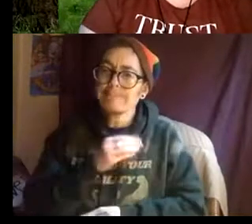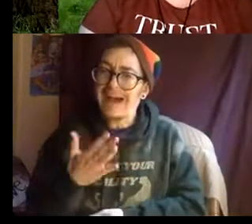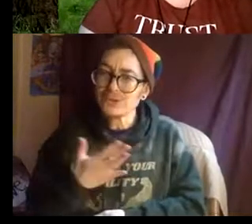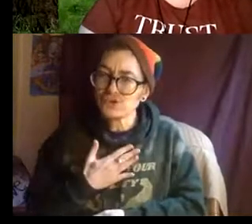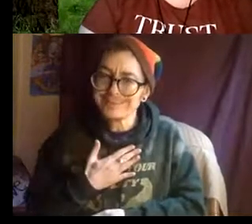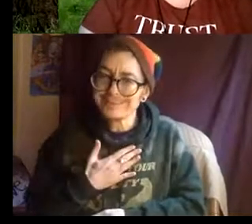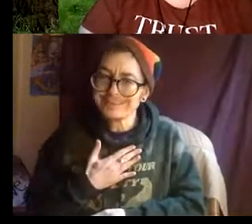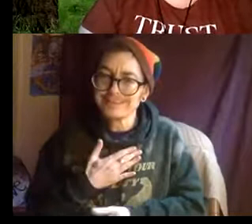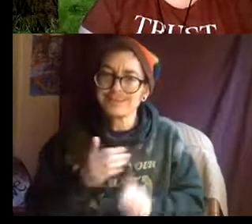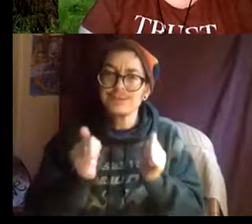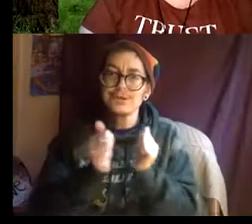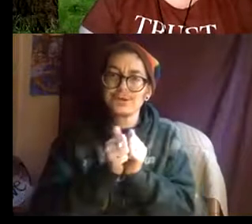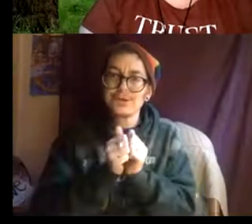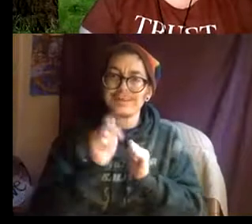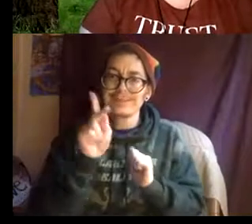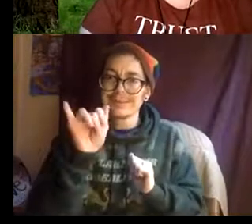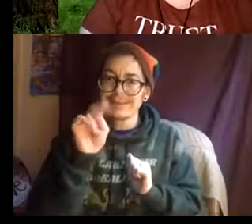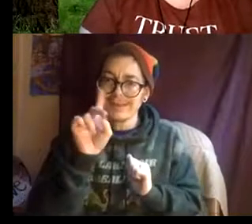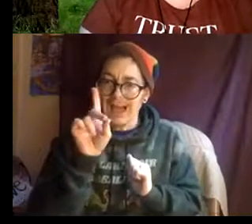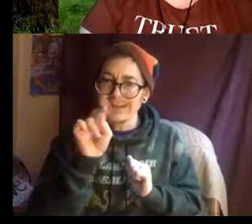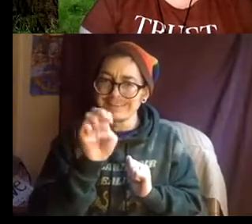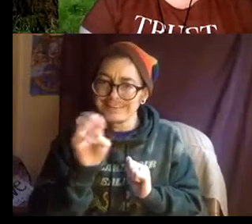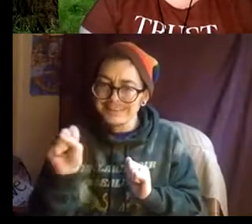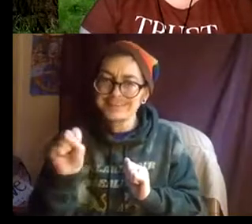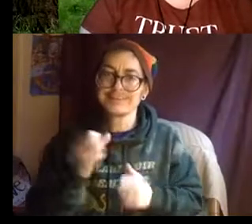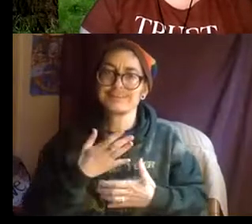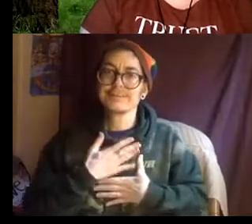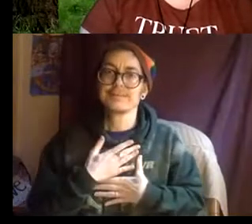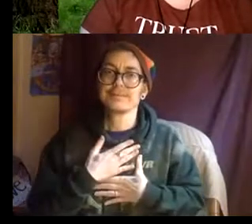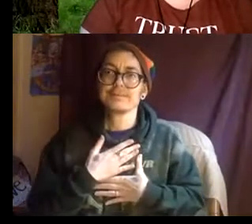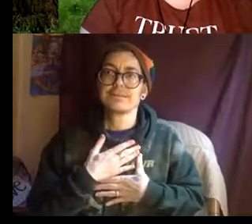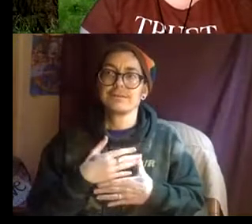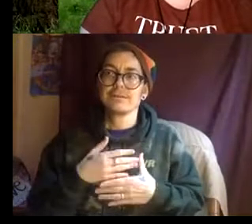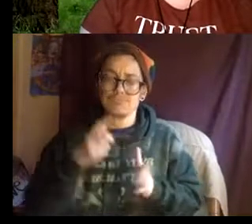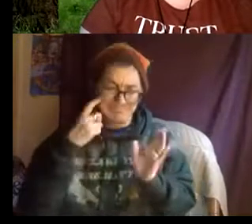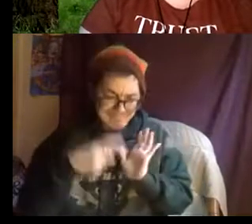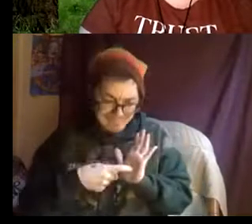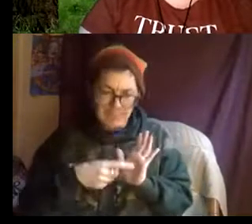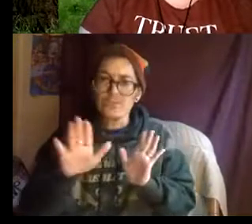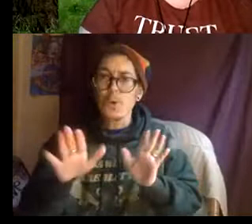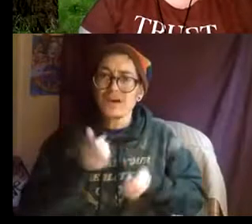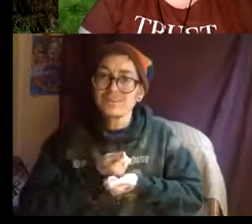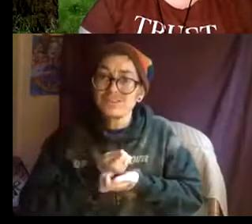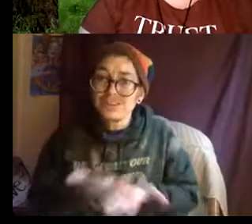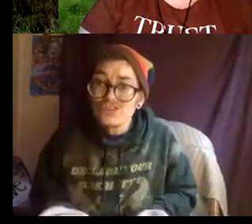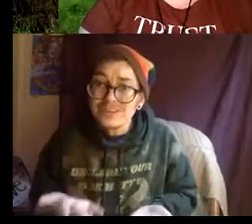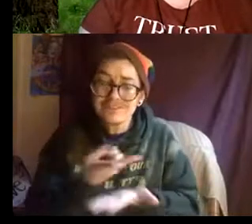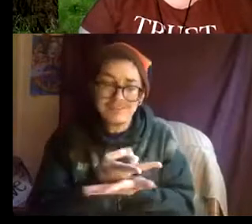yourself with self and compassion and with kindness to yourself.